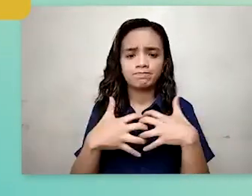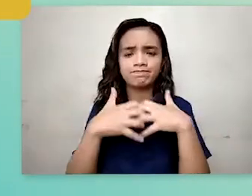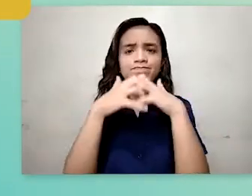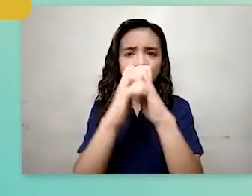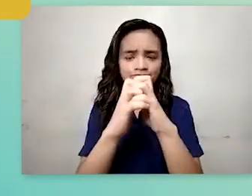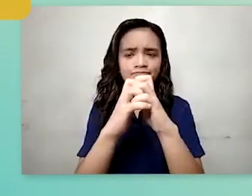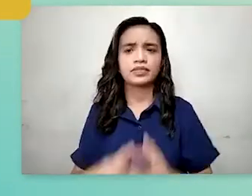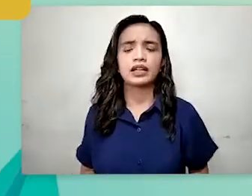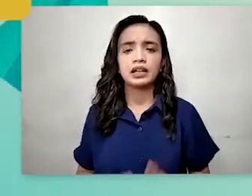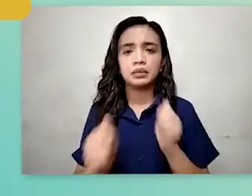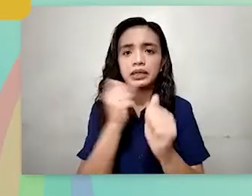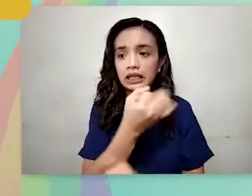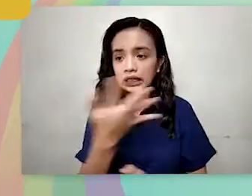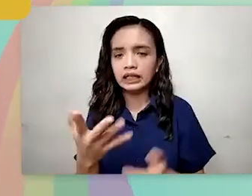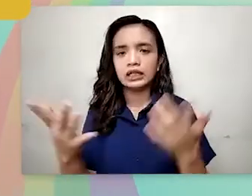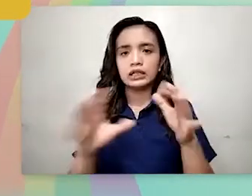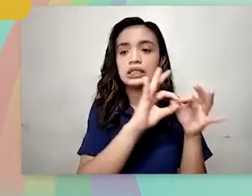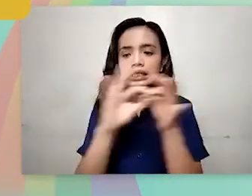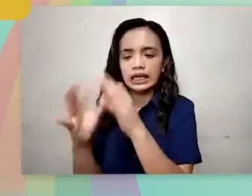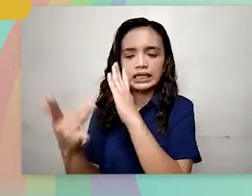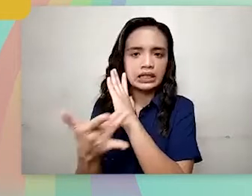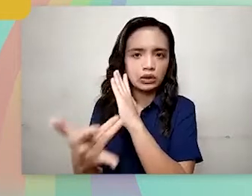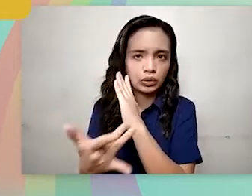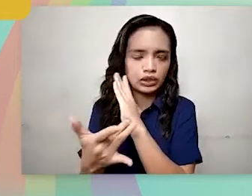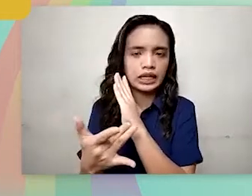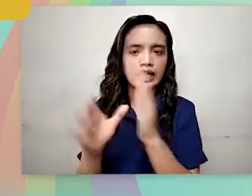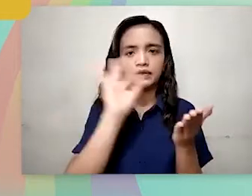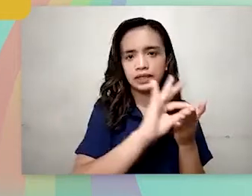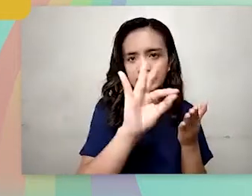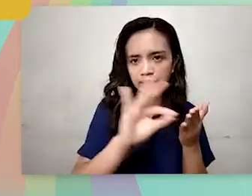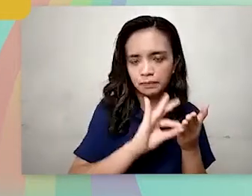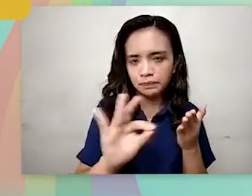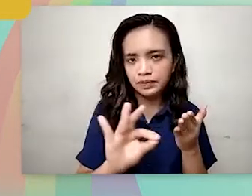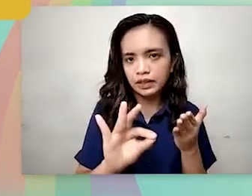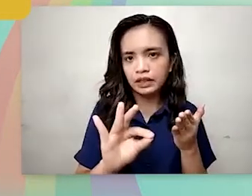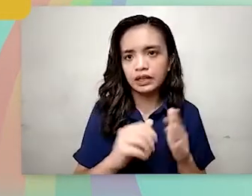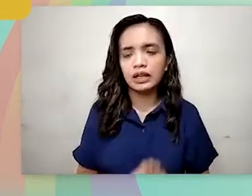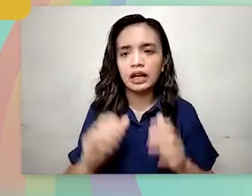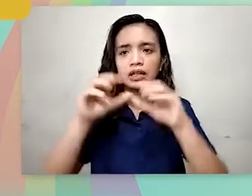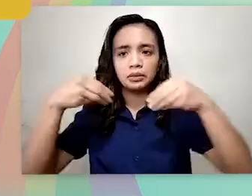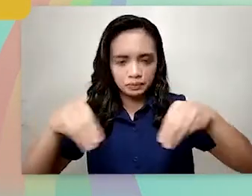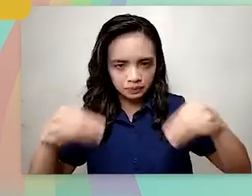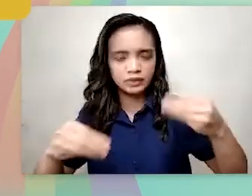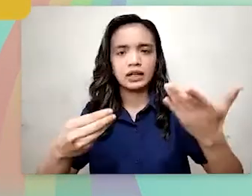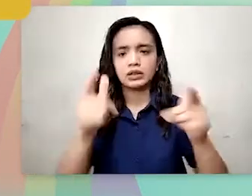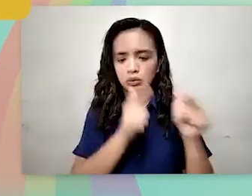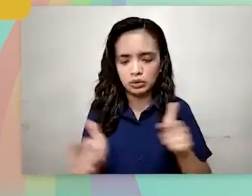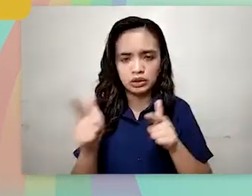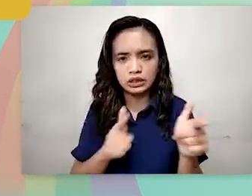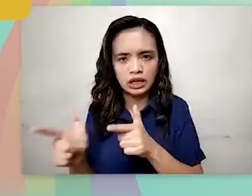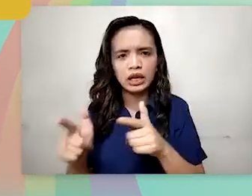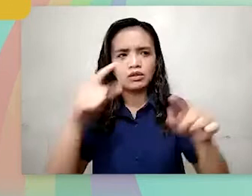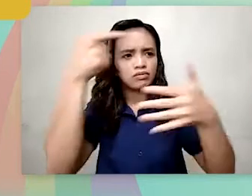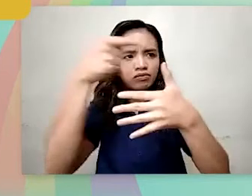capacity building, which is linked to technology and financing and to marketing and